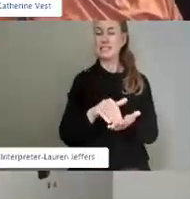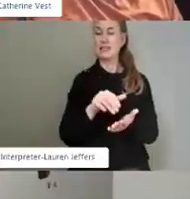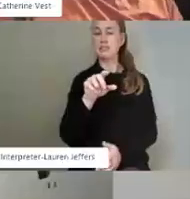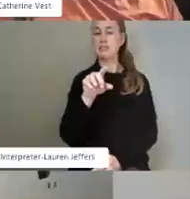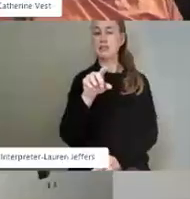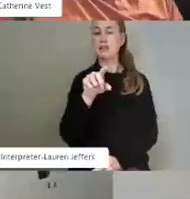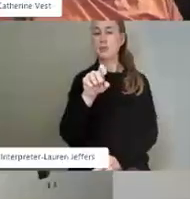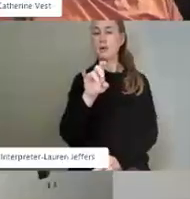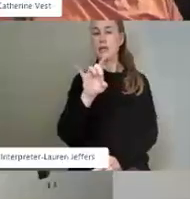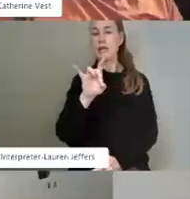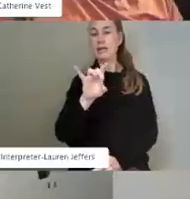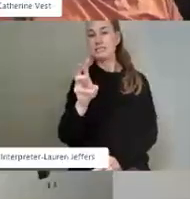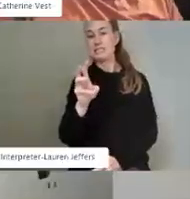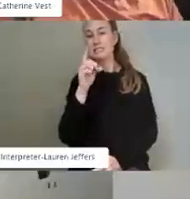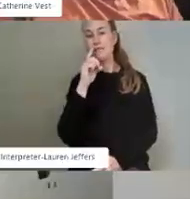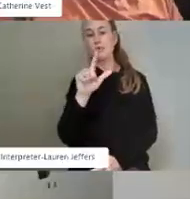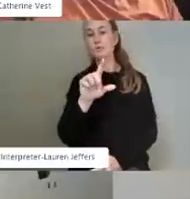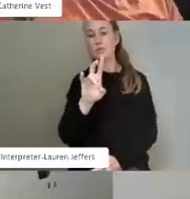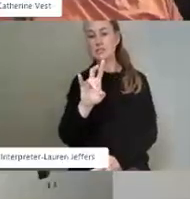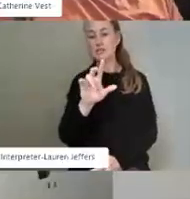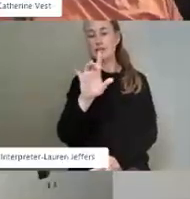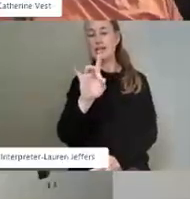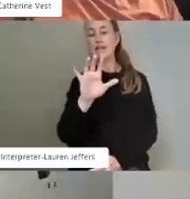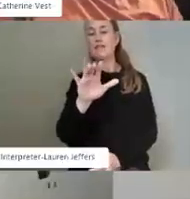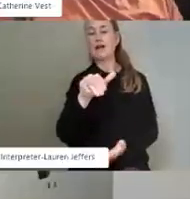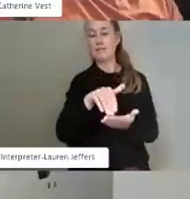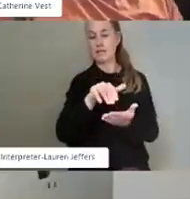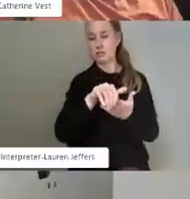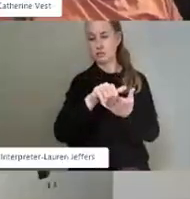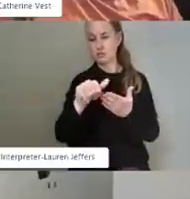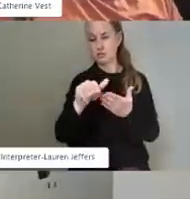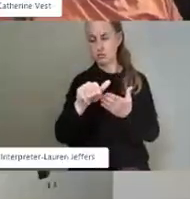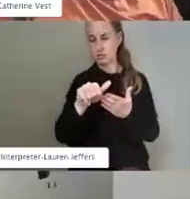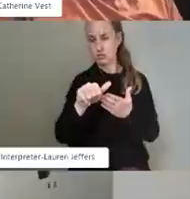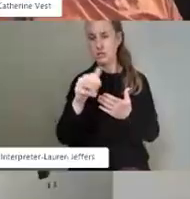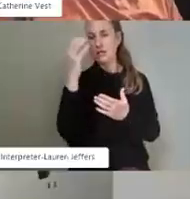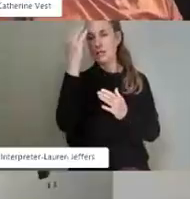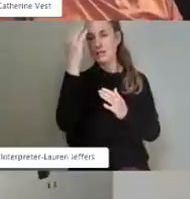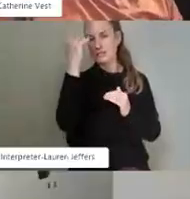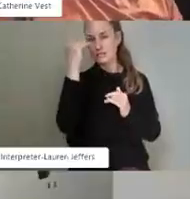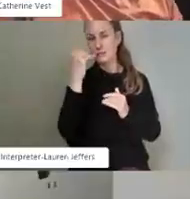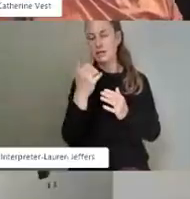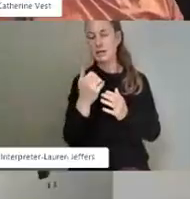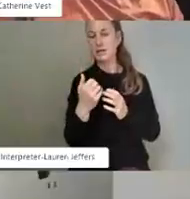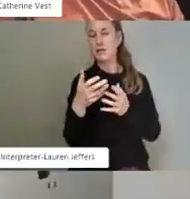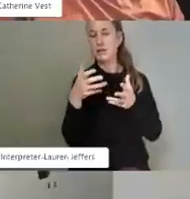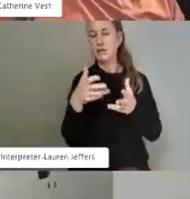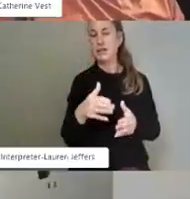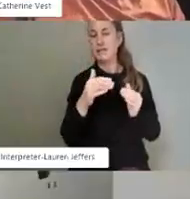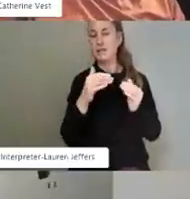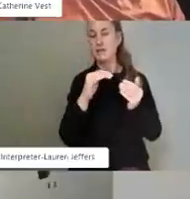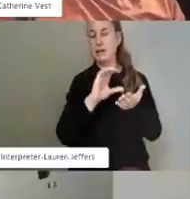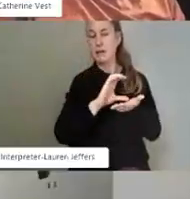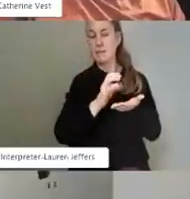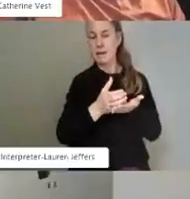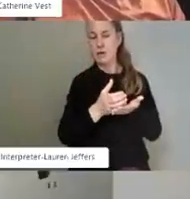$76,186, and for fiscal year 27, $85,000. And our anticipated reserve balance for the coming